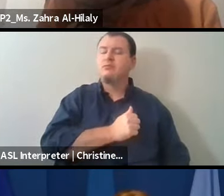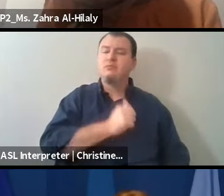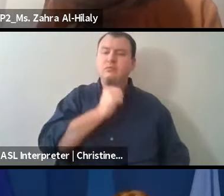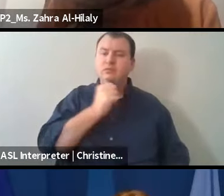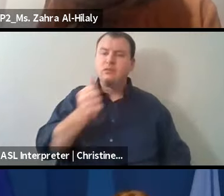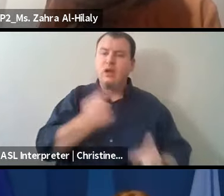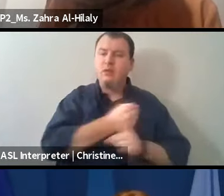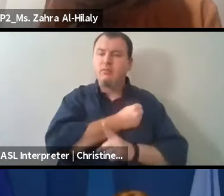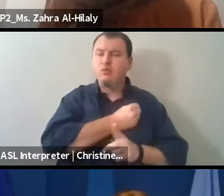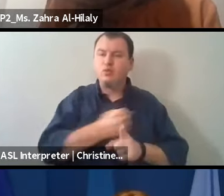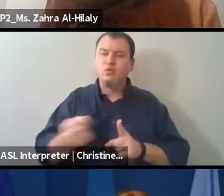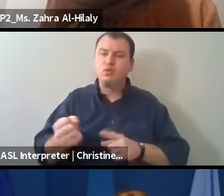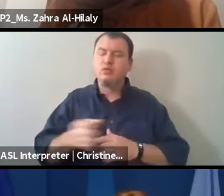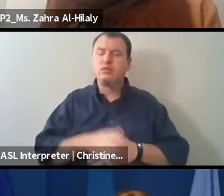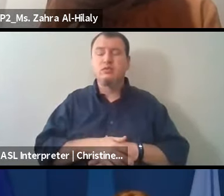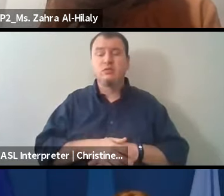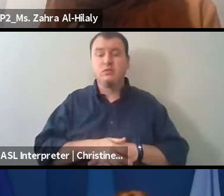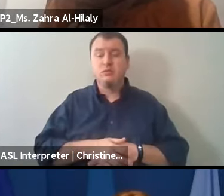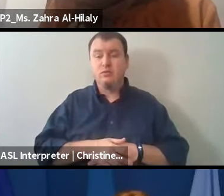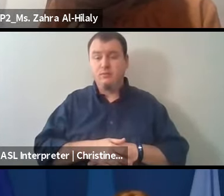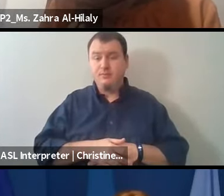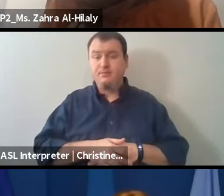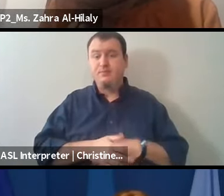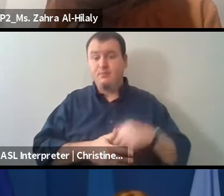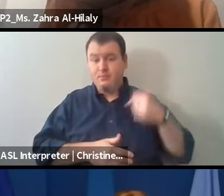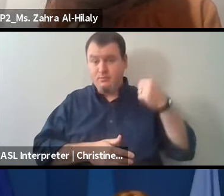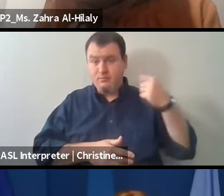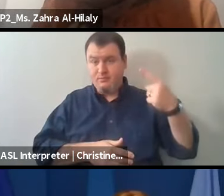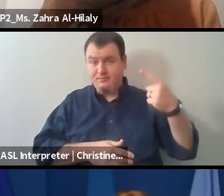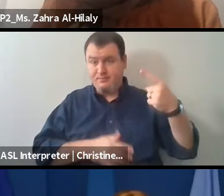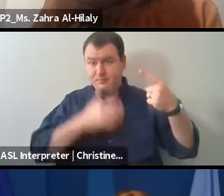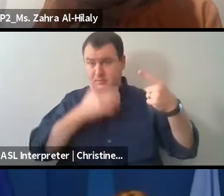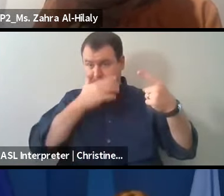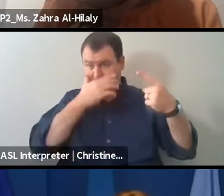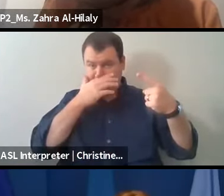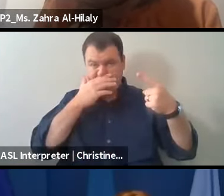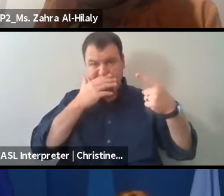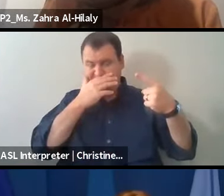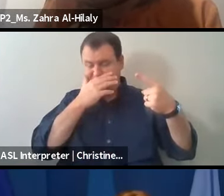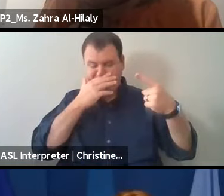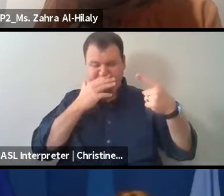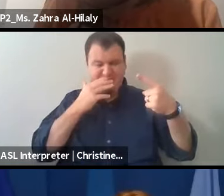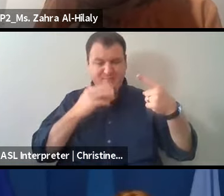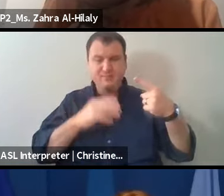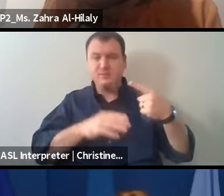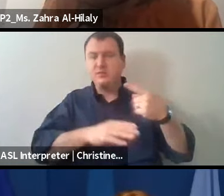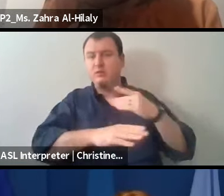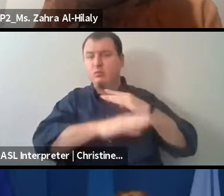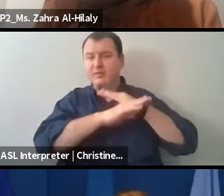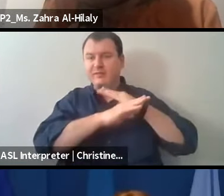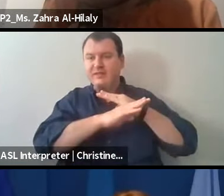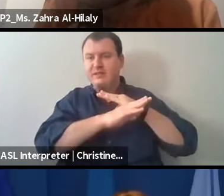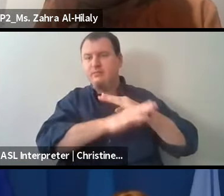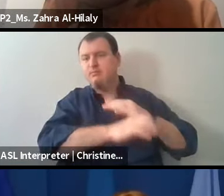abused? Tool number one is be preventative.